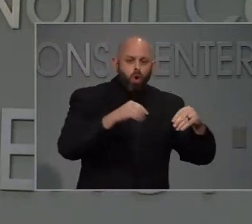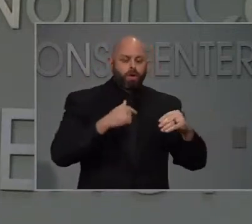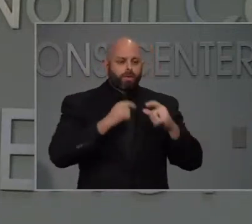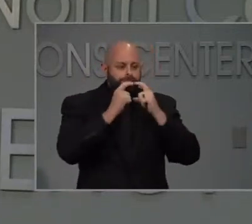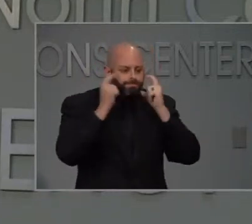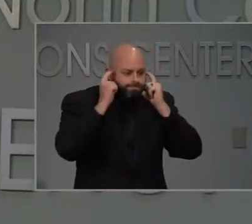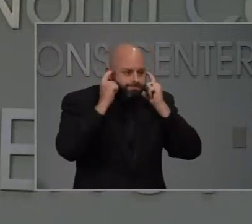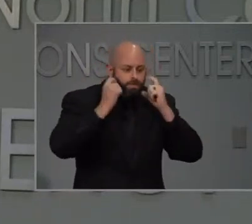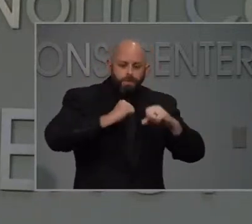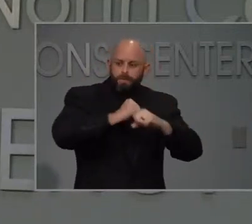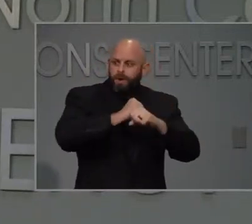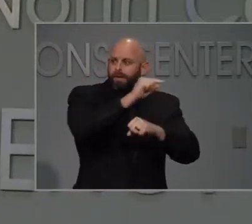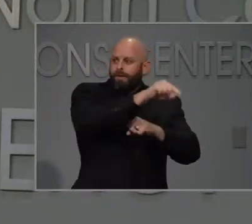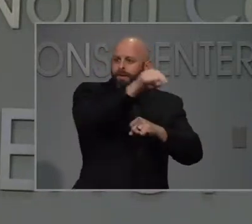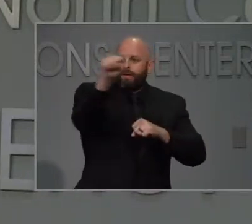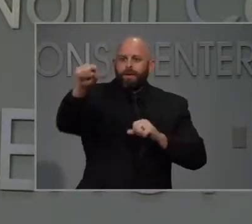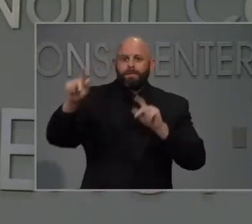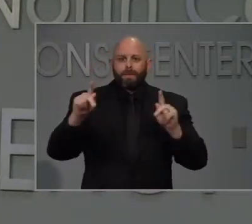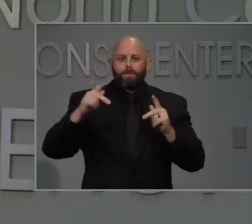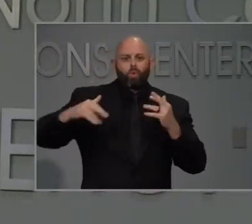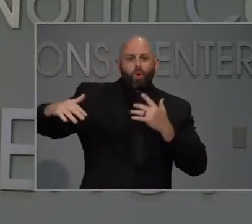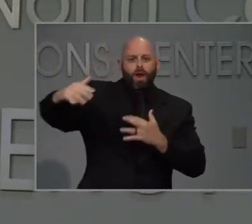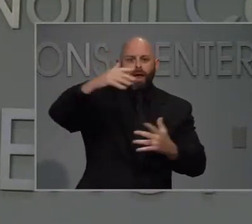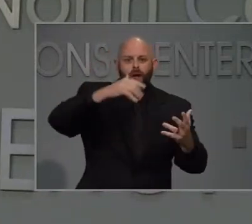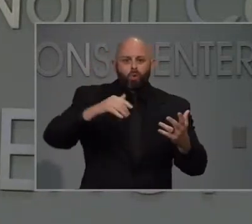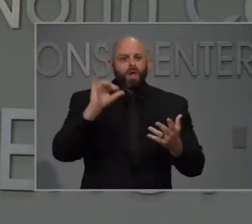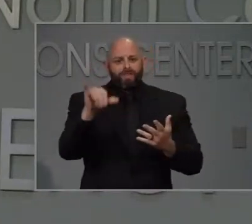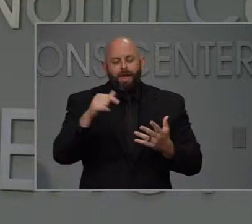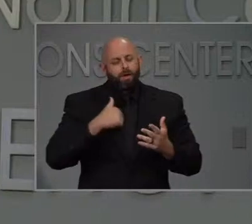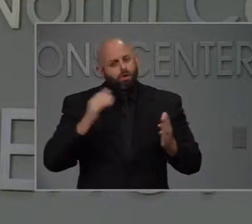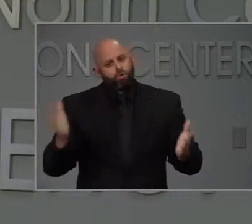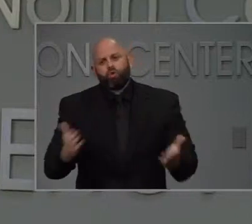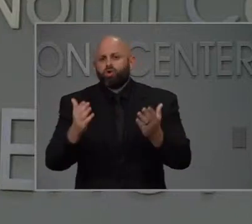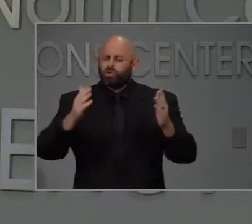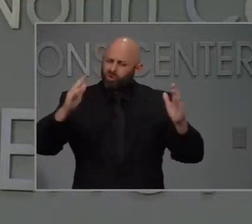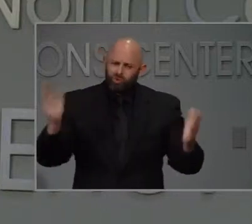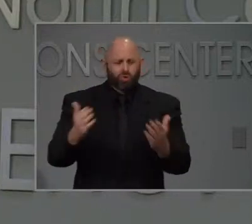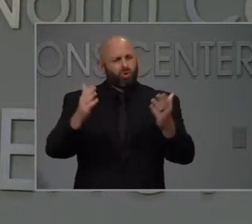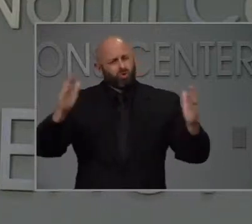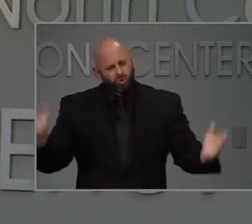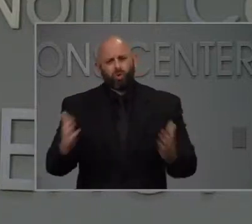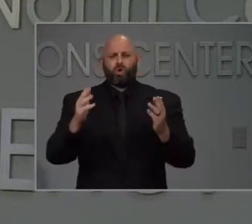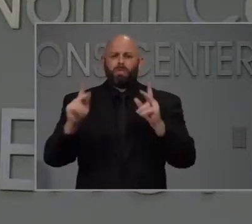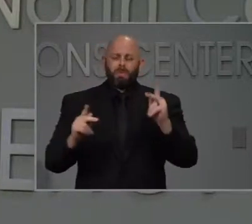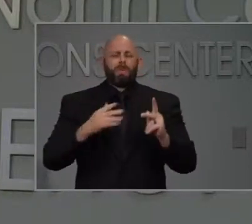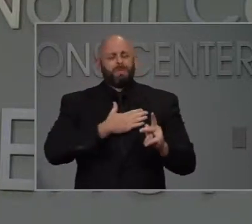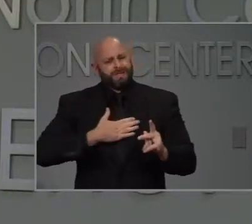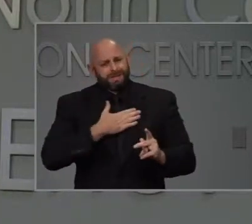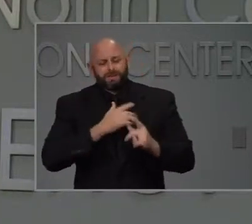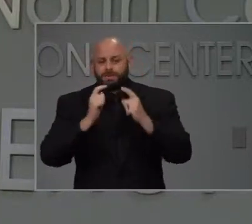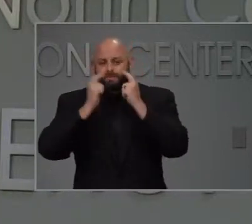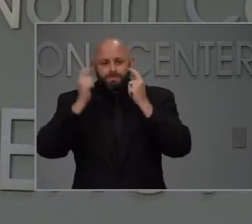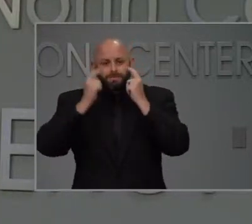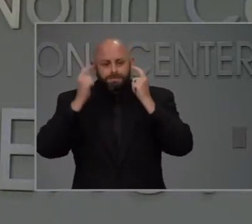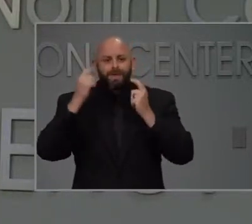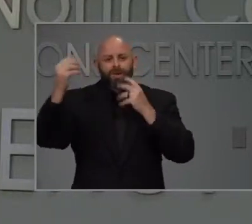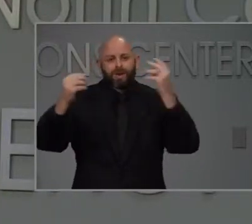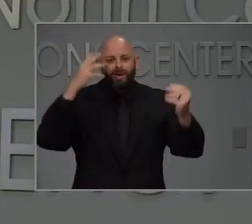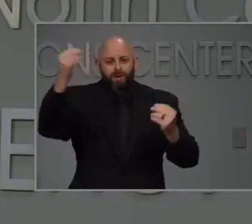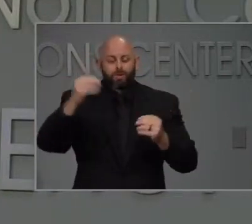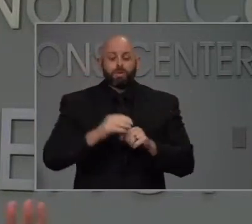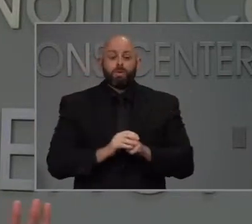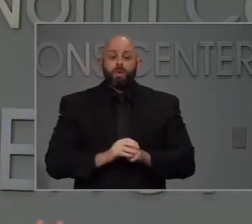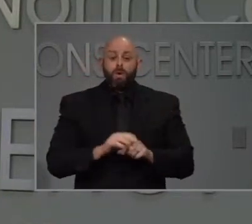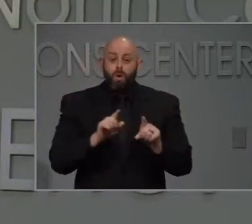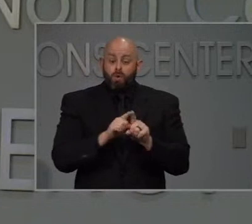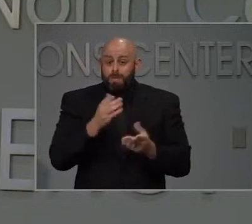that guidance out and continue to urge people to do it. Also want to encourage small